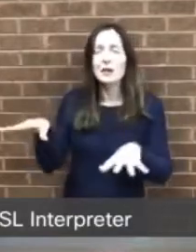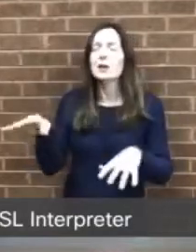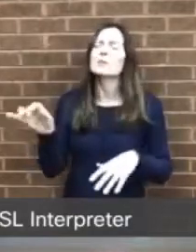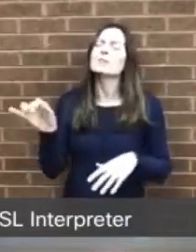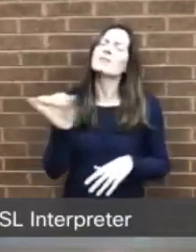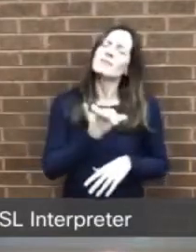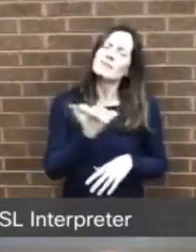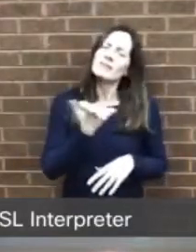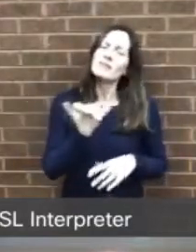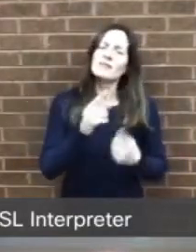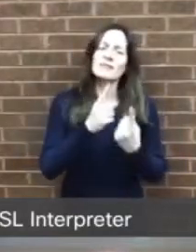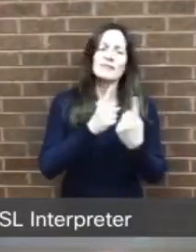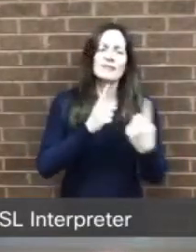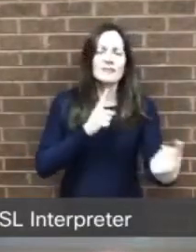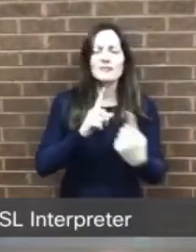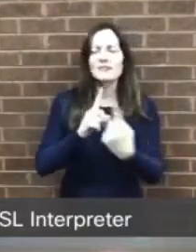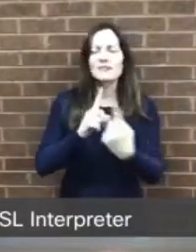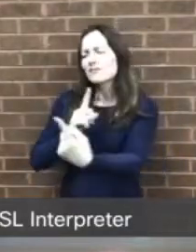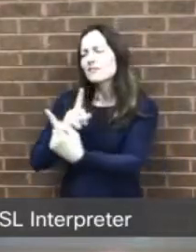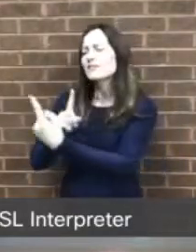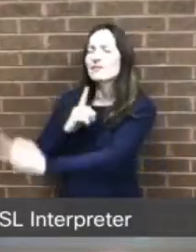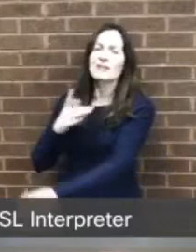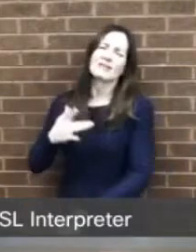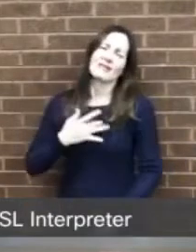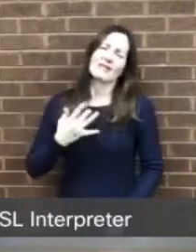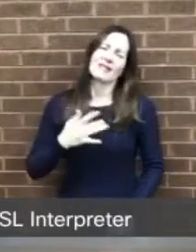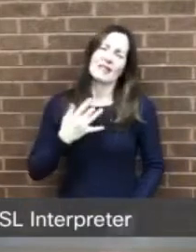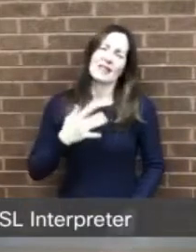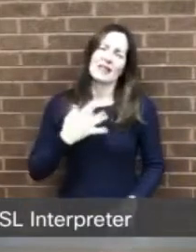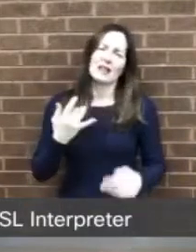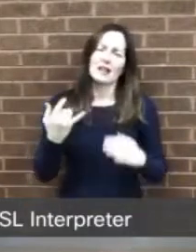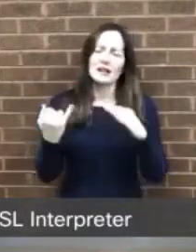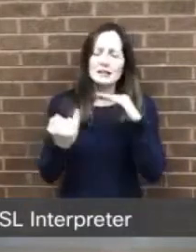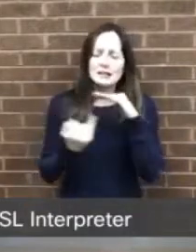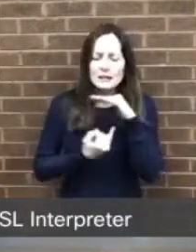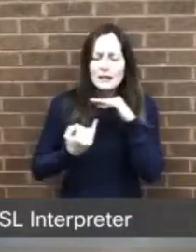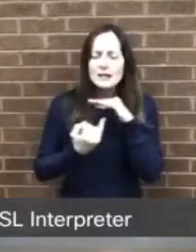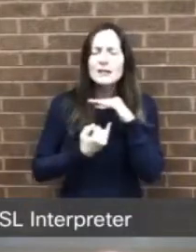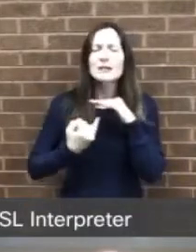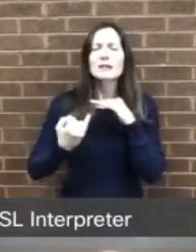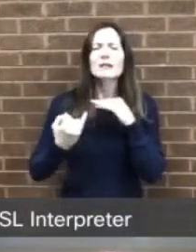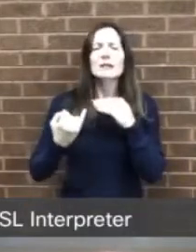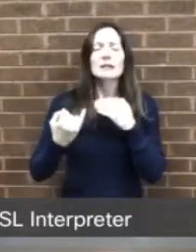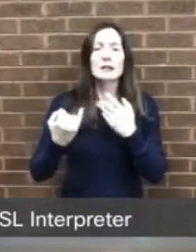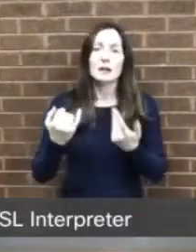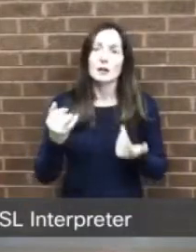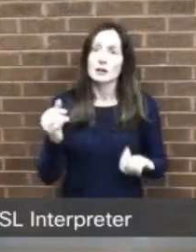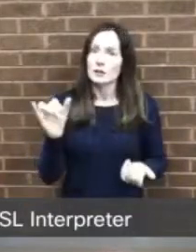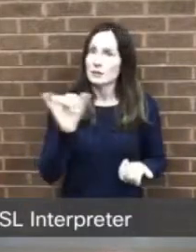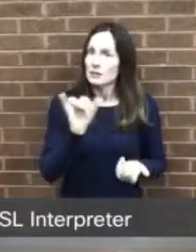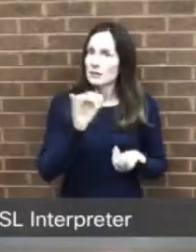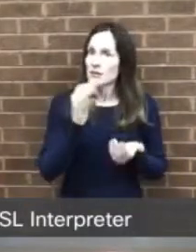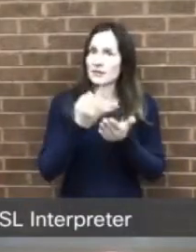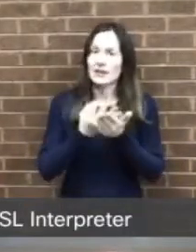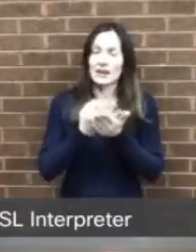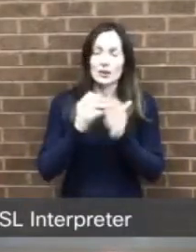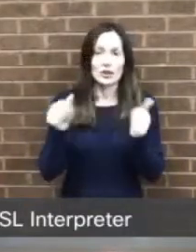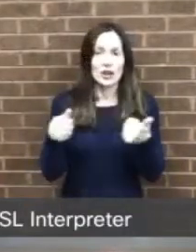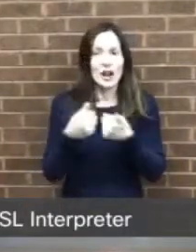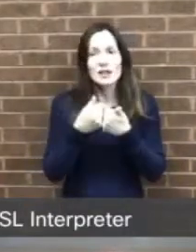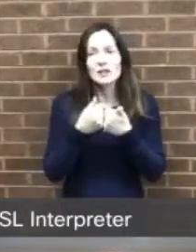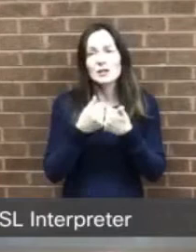feeling more socially isolated, the related financial challenges, and frankly, a